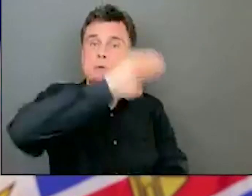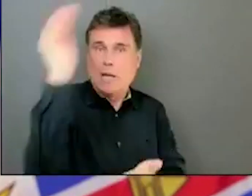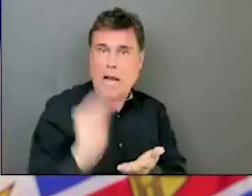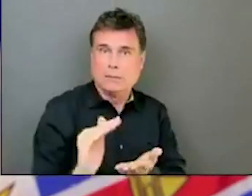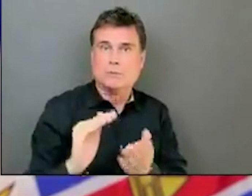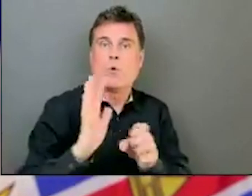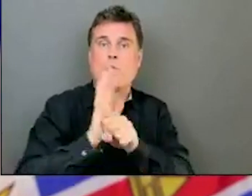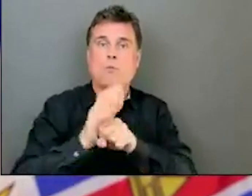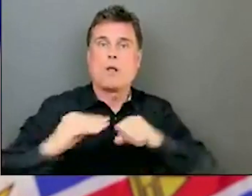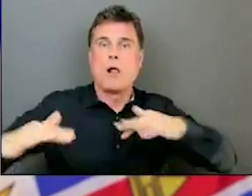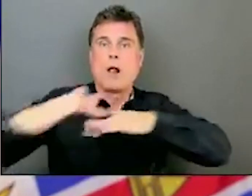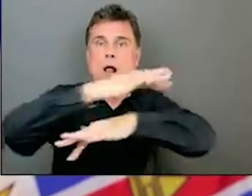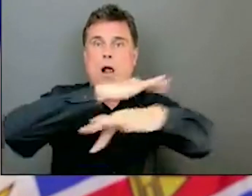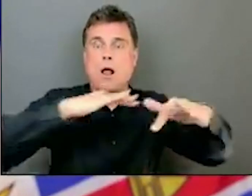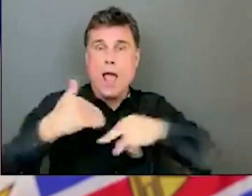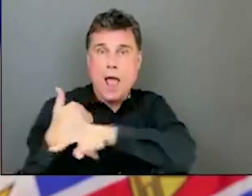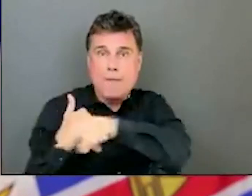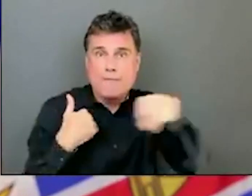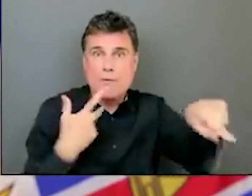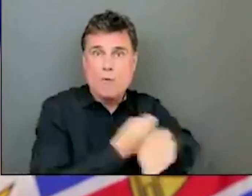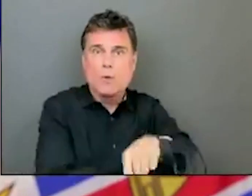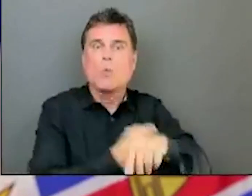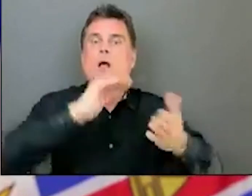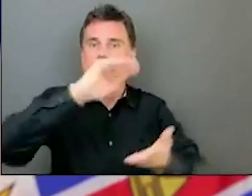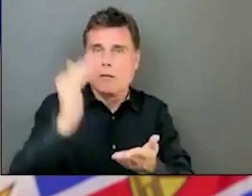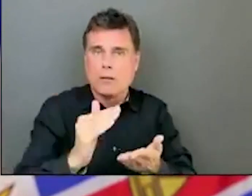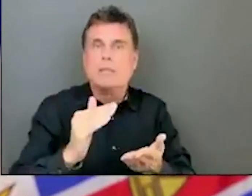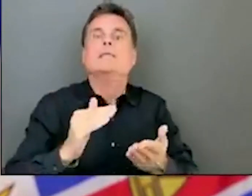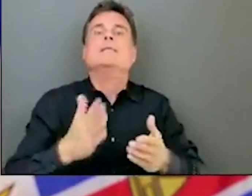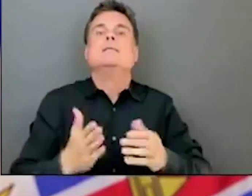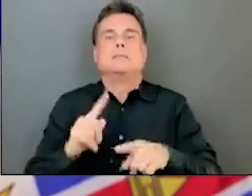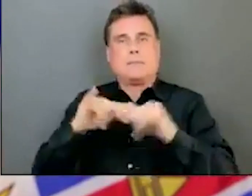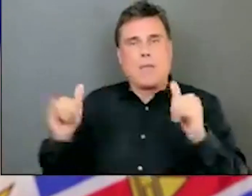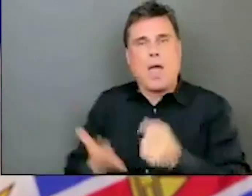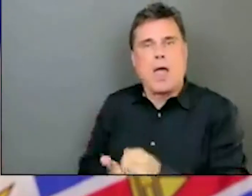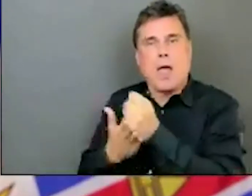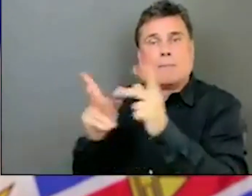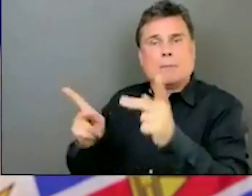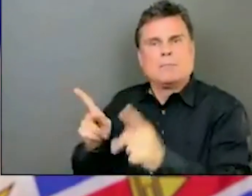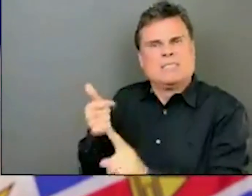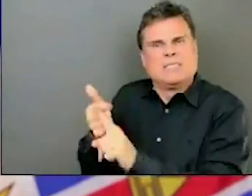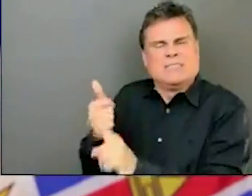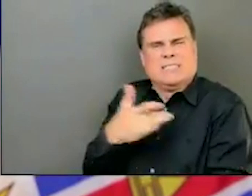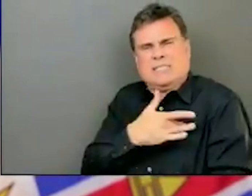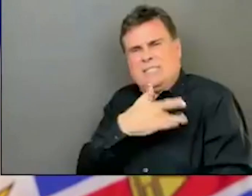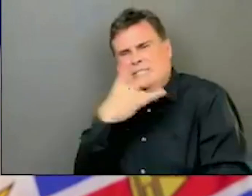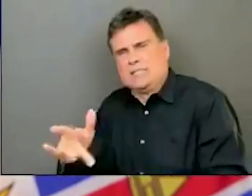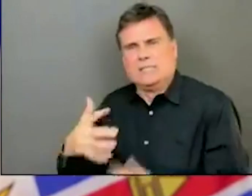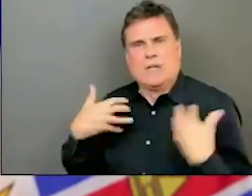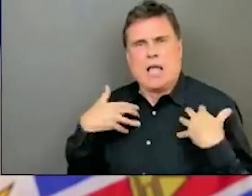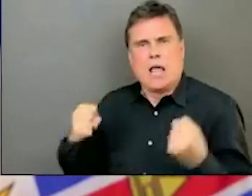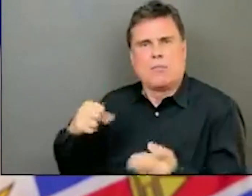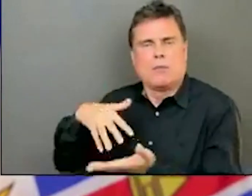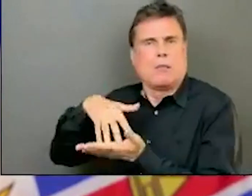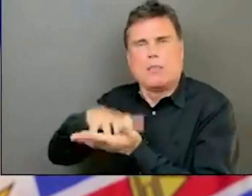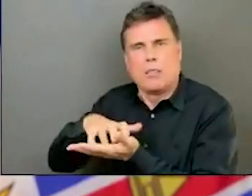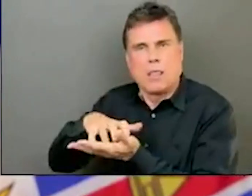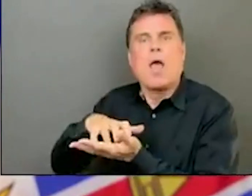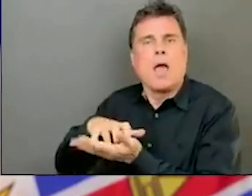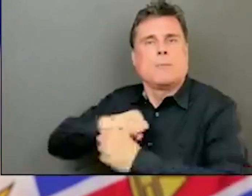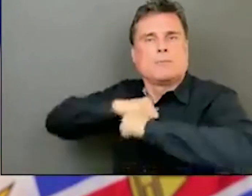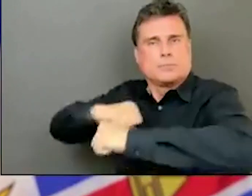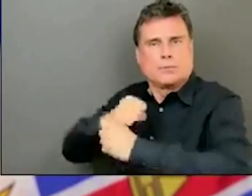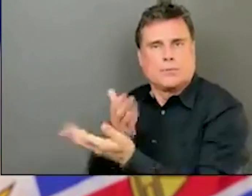the amount of virus that's circulating in our community, and that in itself protects those who are most vulnerable. And